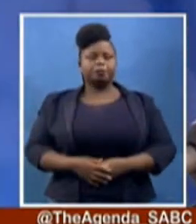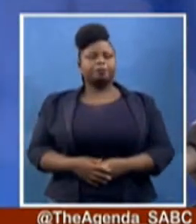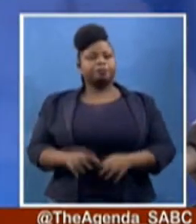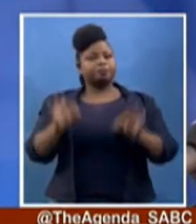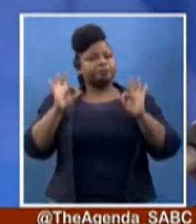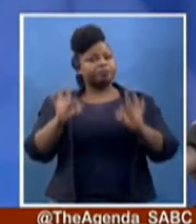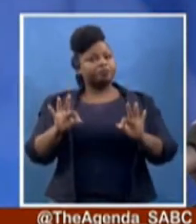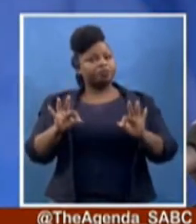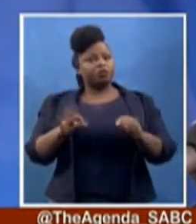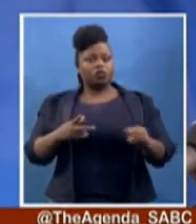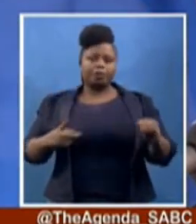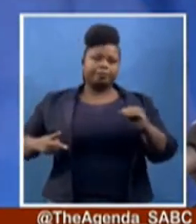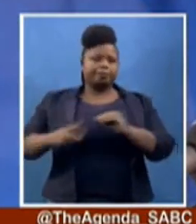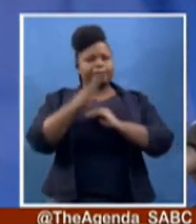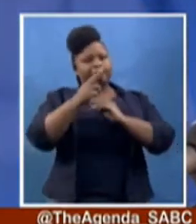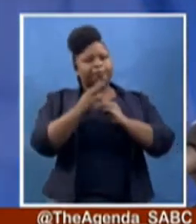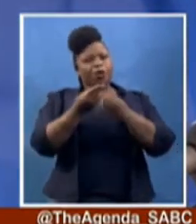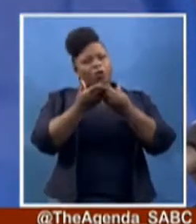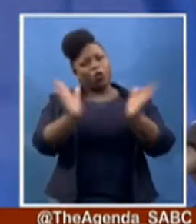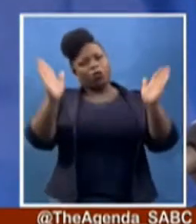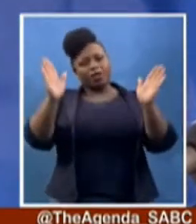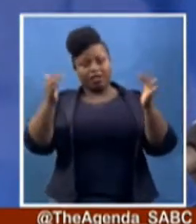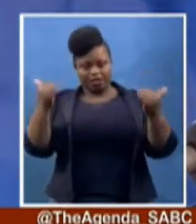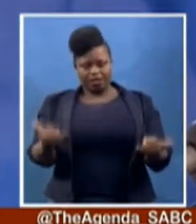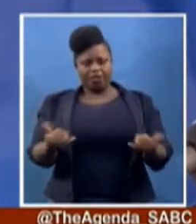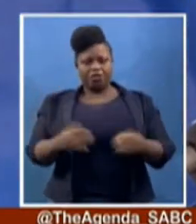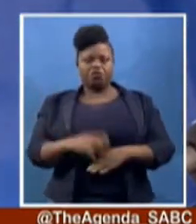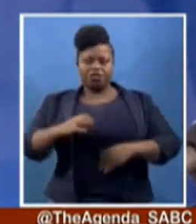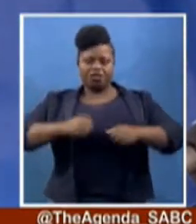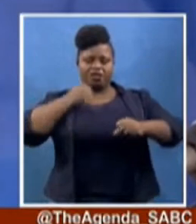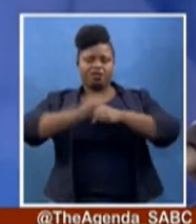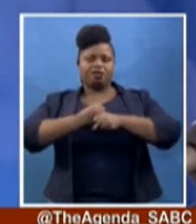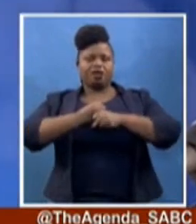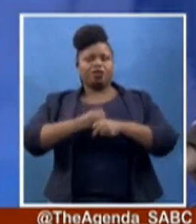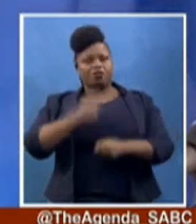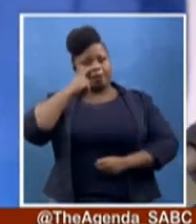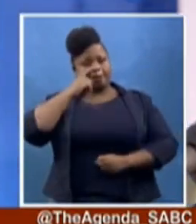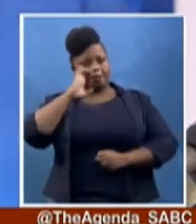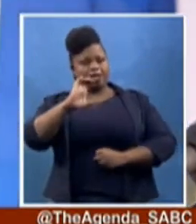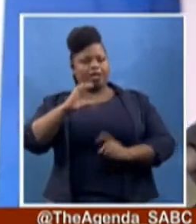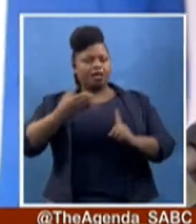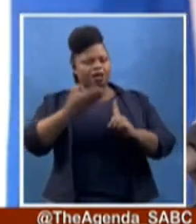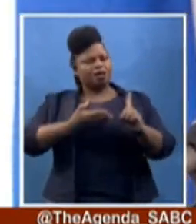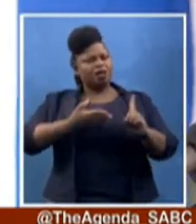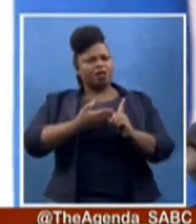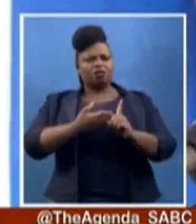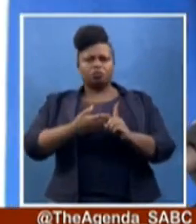with the year of Charlotte Maxeke promoting women's rights in the age of